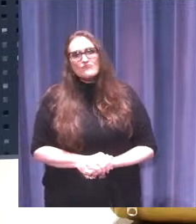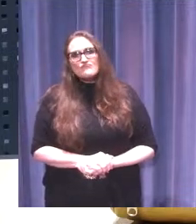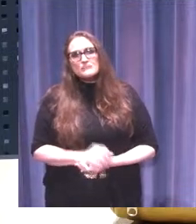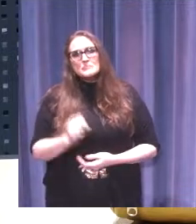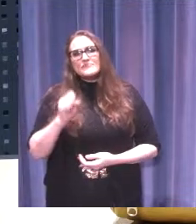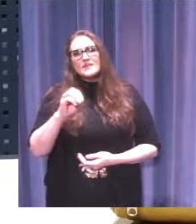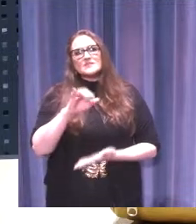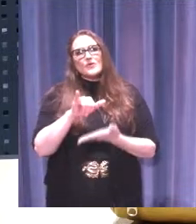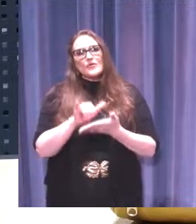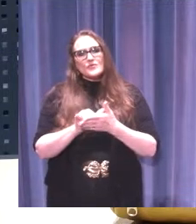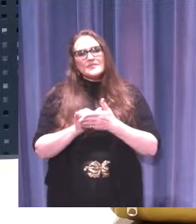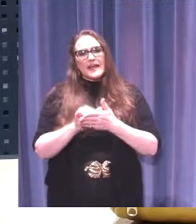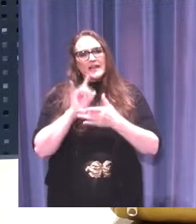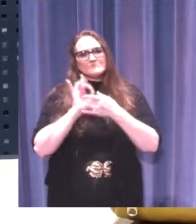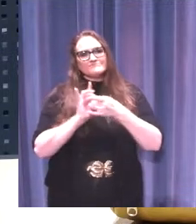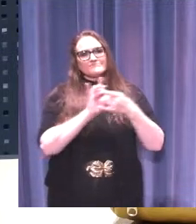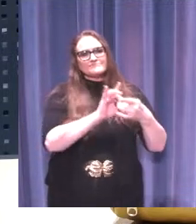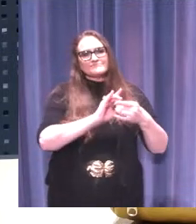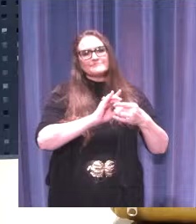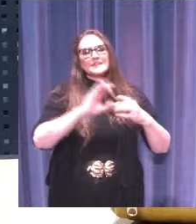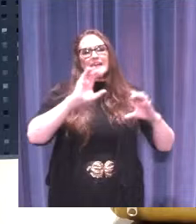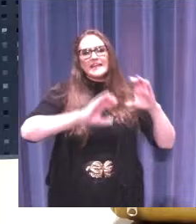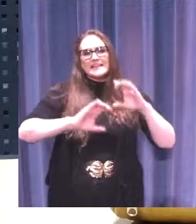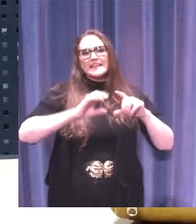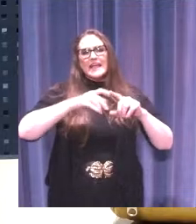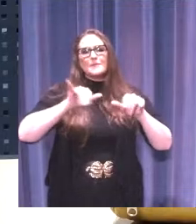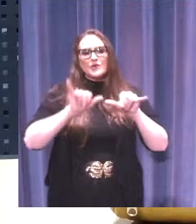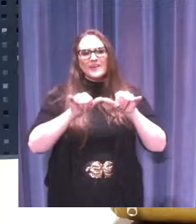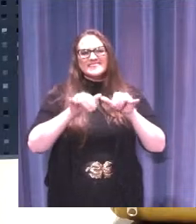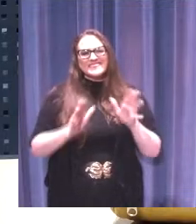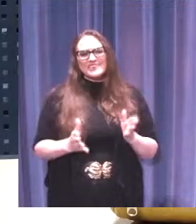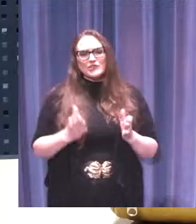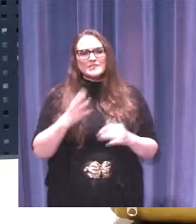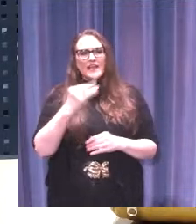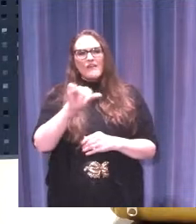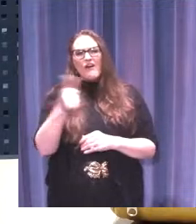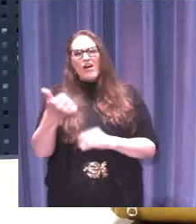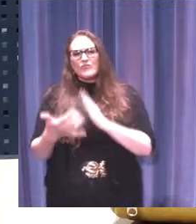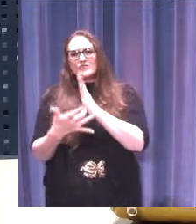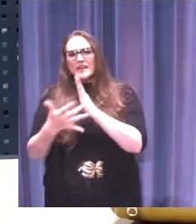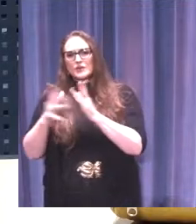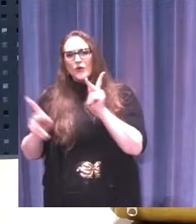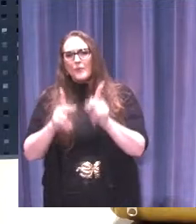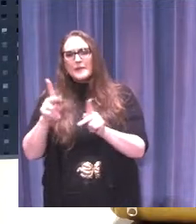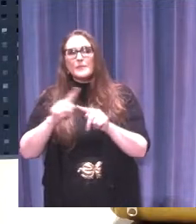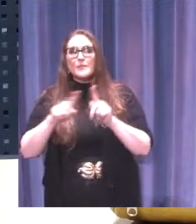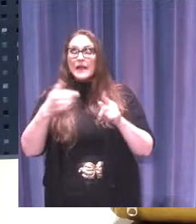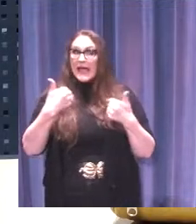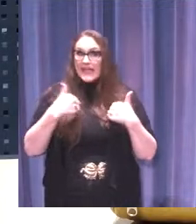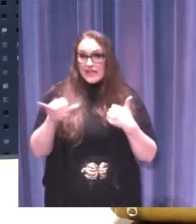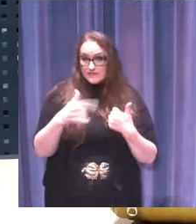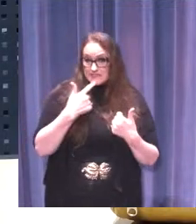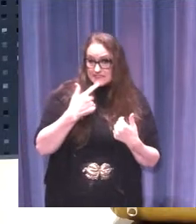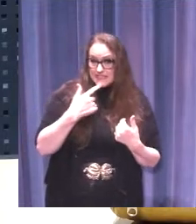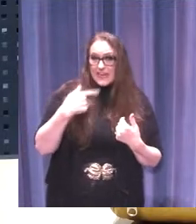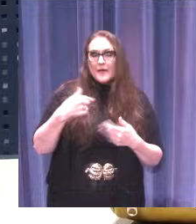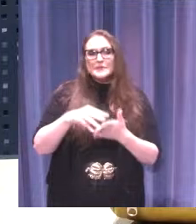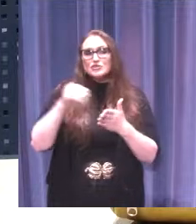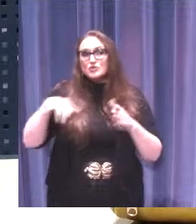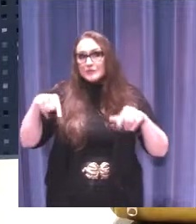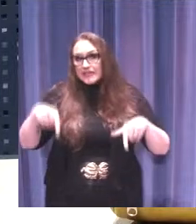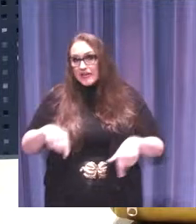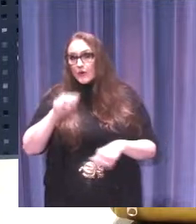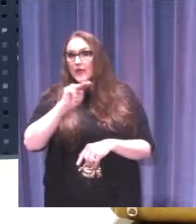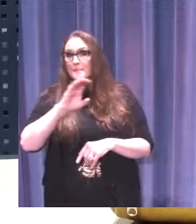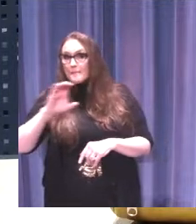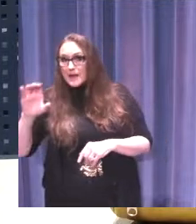So that goes for chemists, chemical engineers, and other technical people. I have, as I said, been a student here at